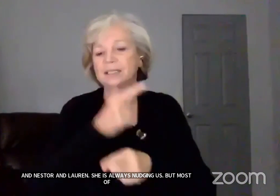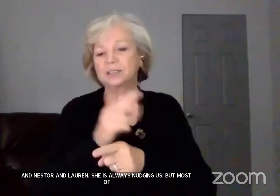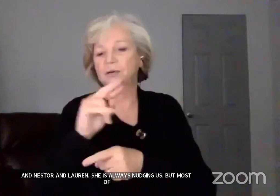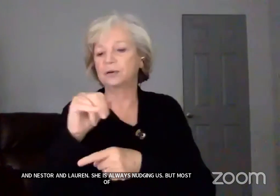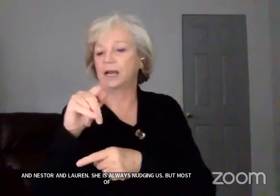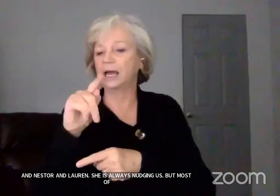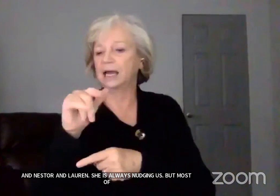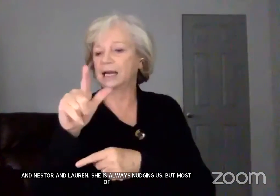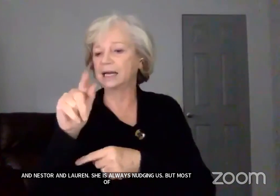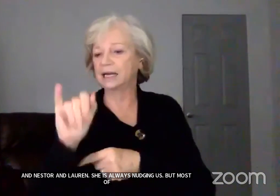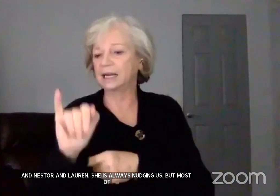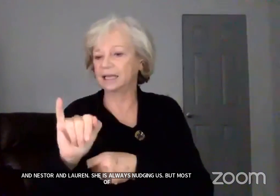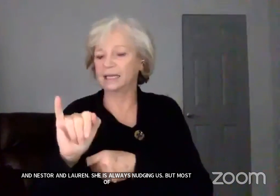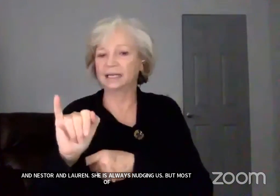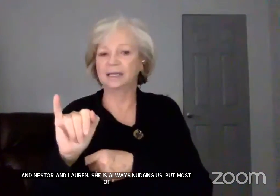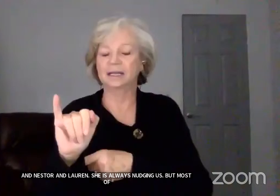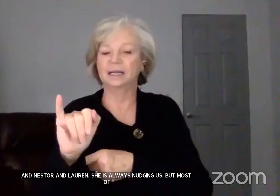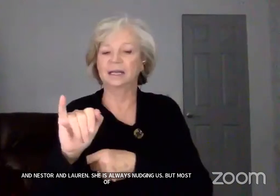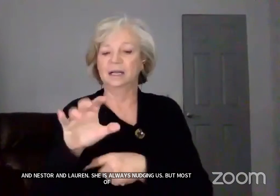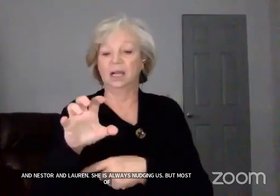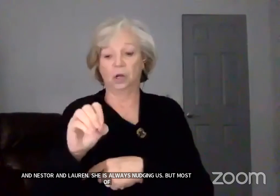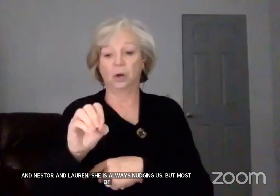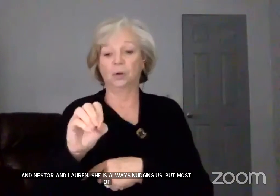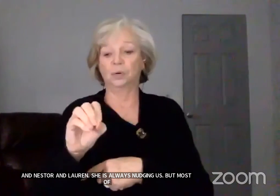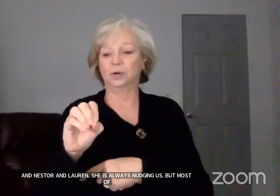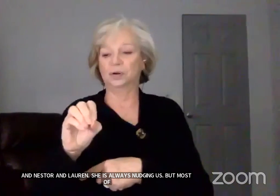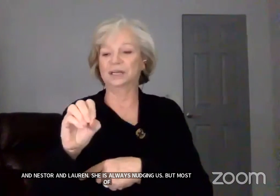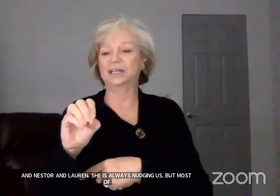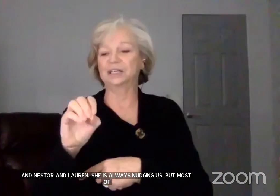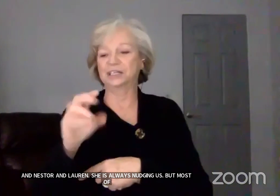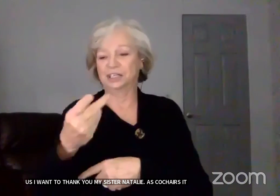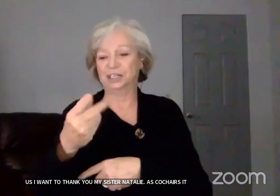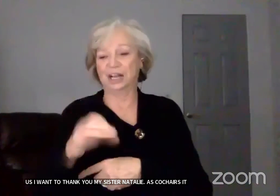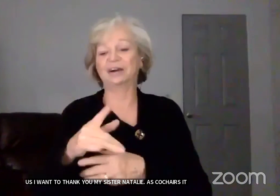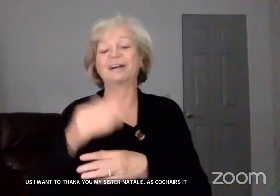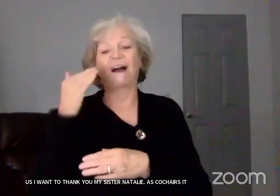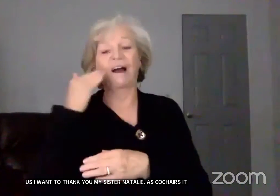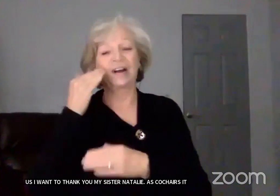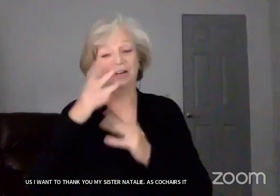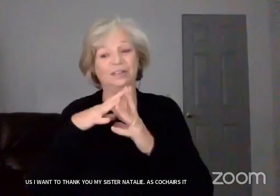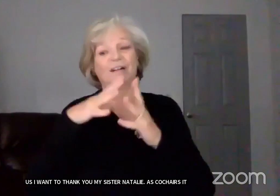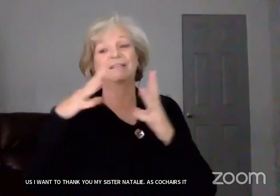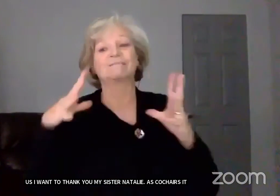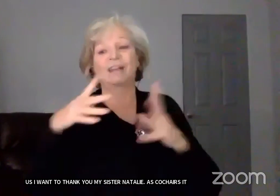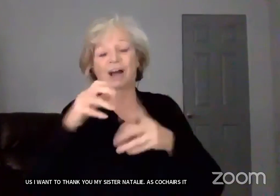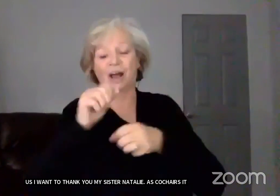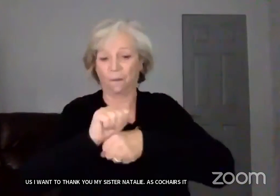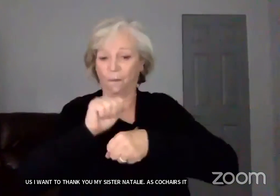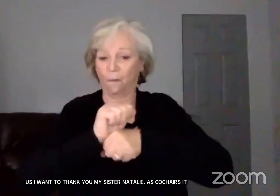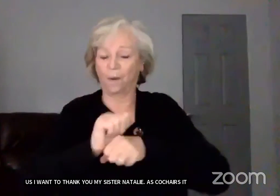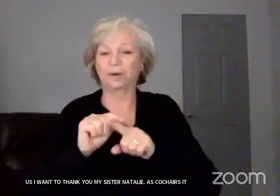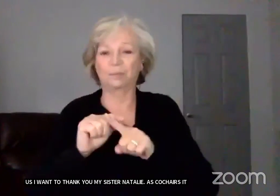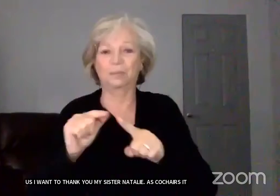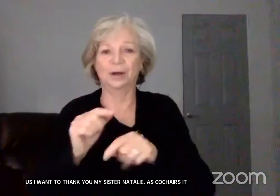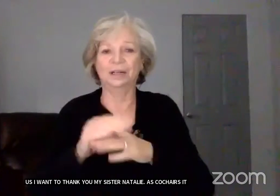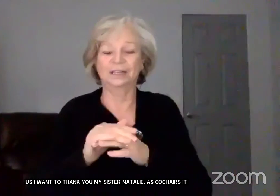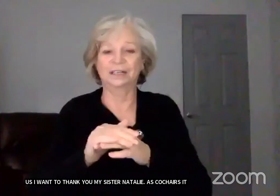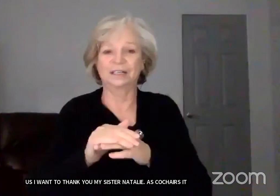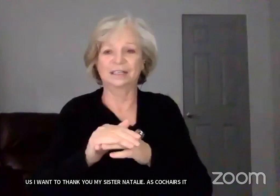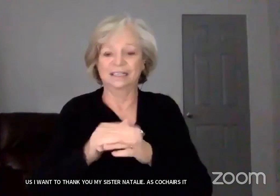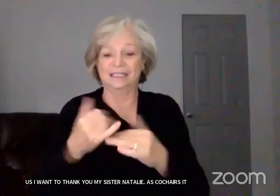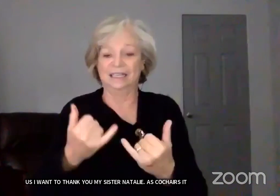As co-chairs, it's a lot of work. So, and we barely making it to this